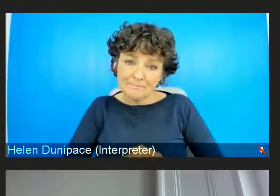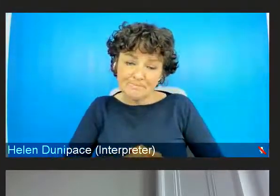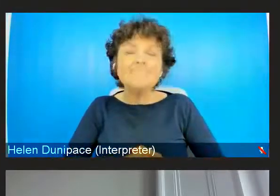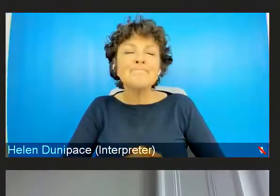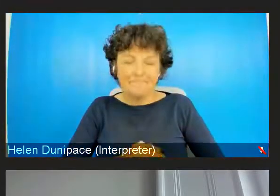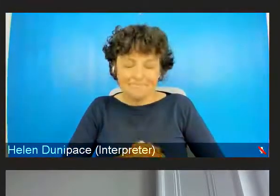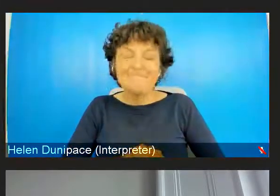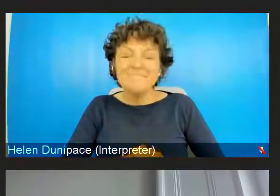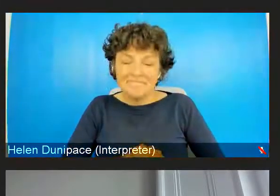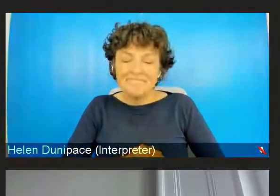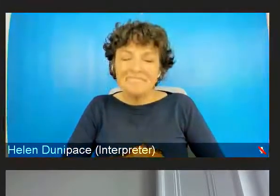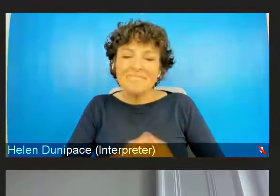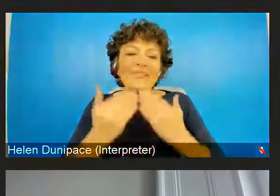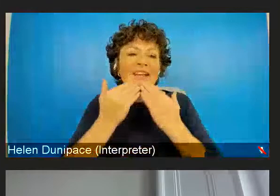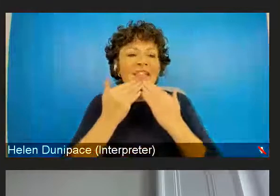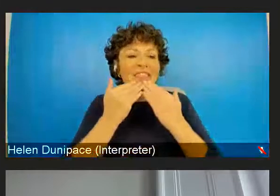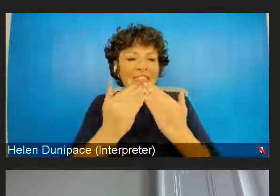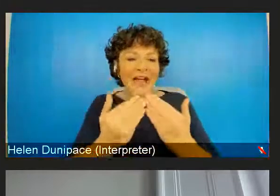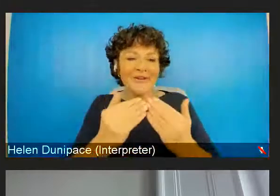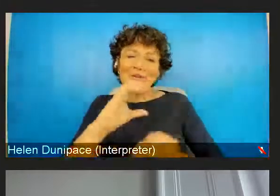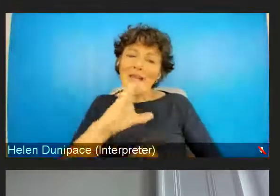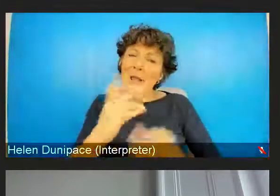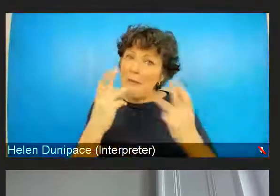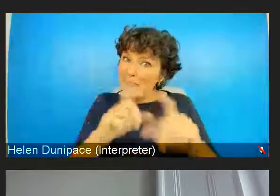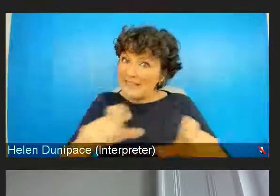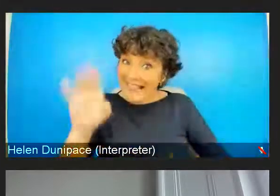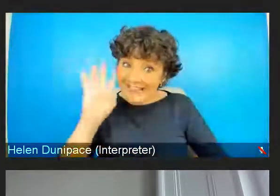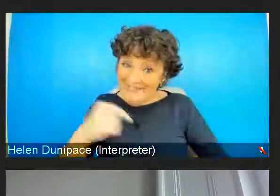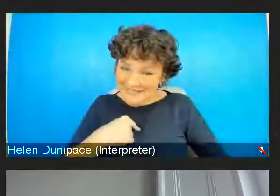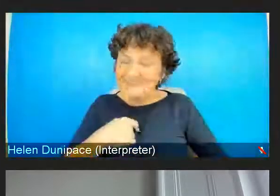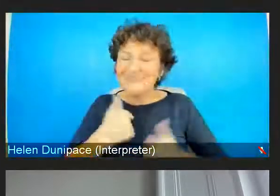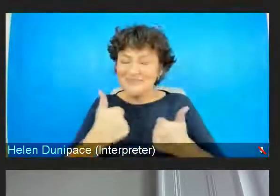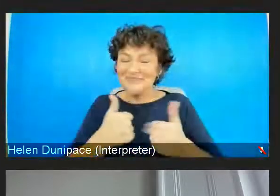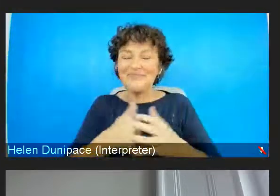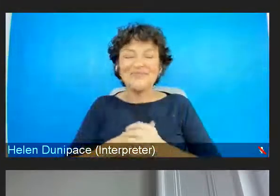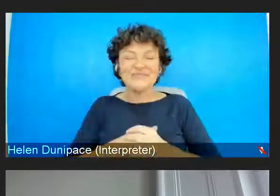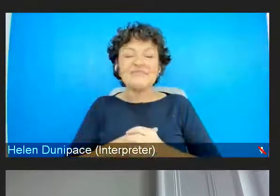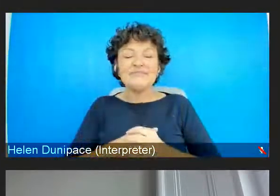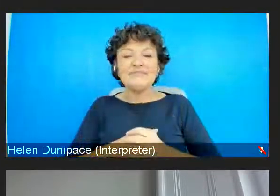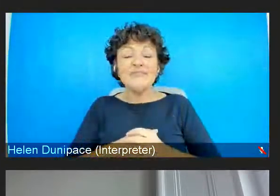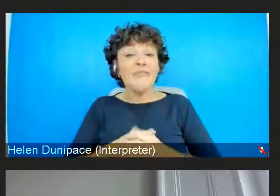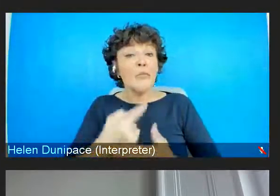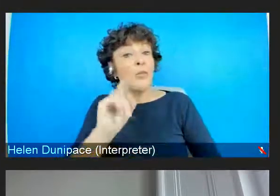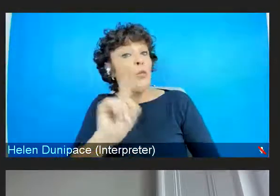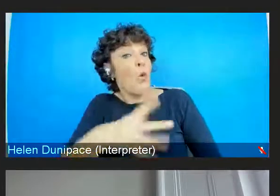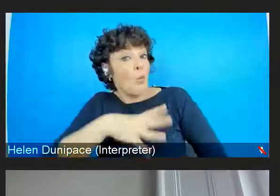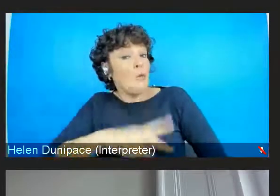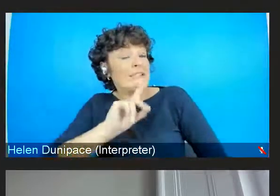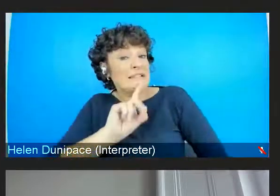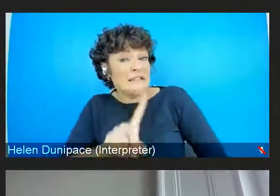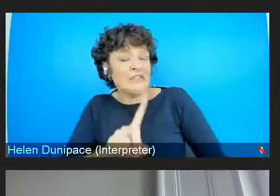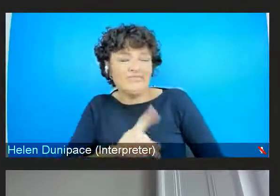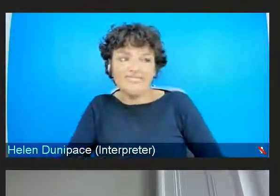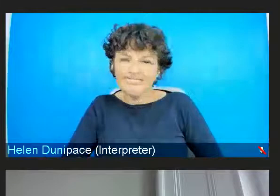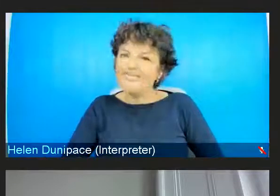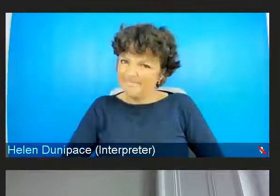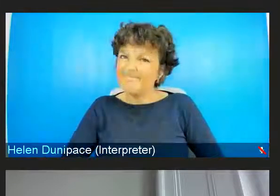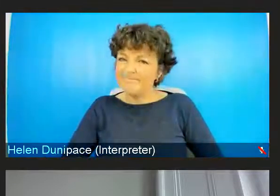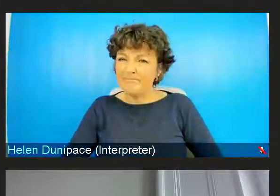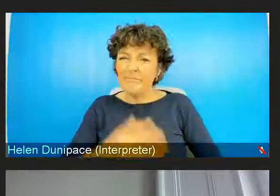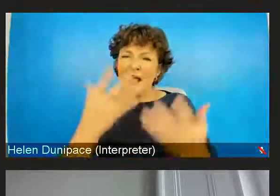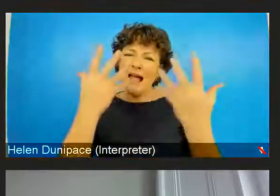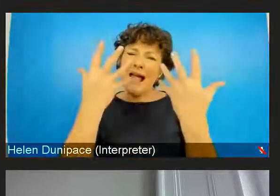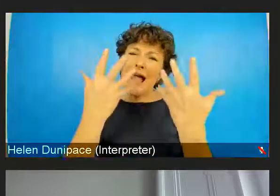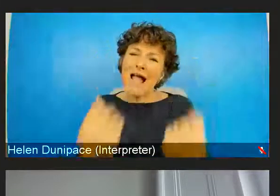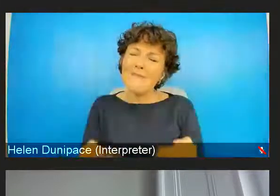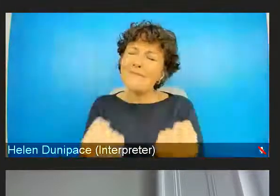Yes, thank you, Claire. If you can still hear me okay, then as I would like to say that there is a lot of intelligence in